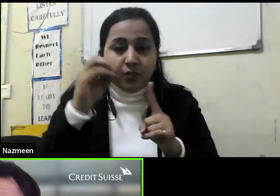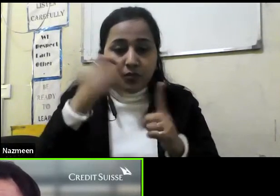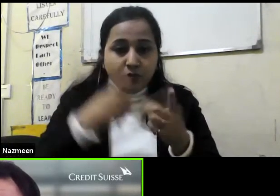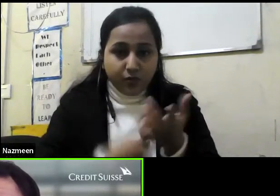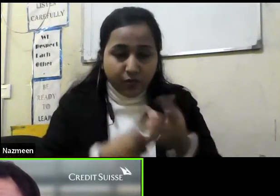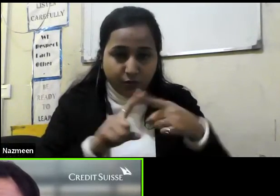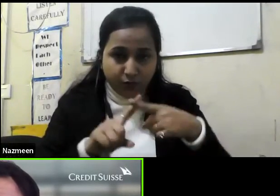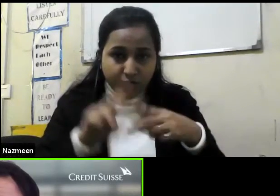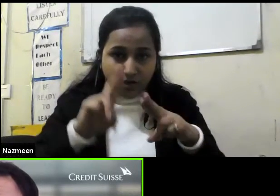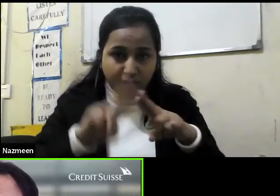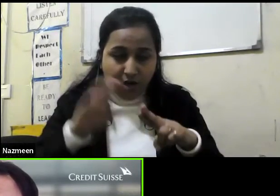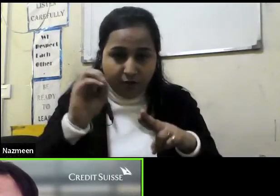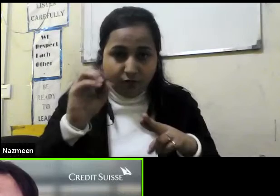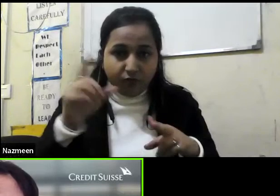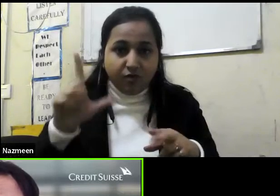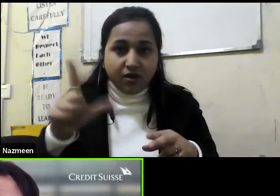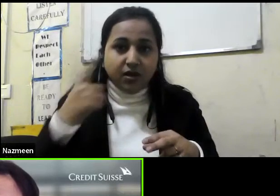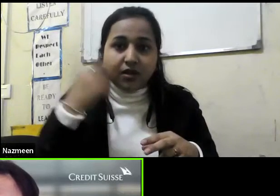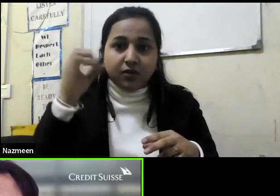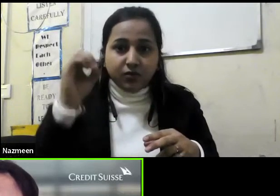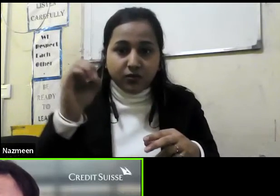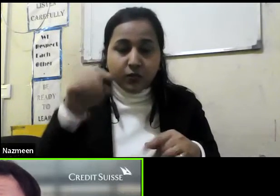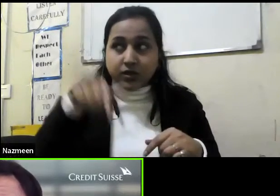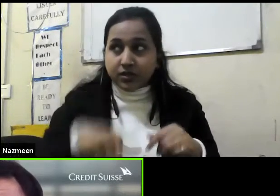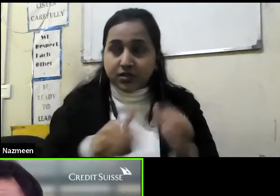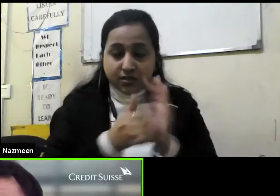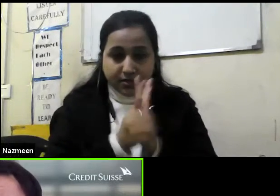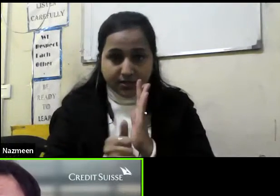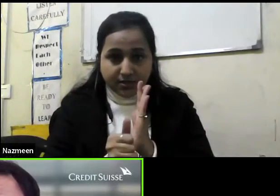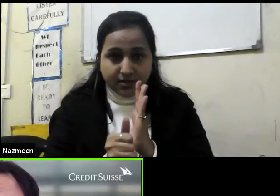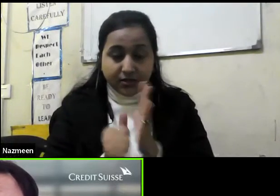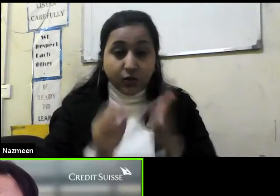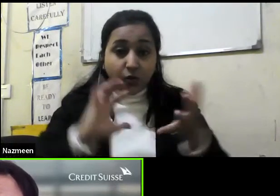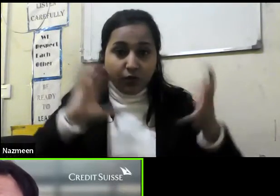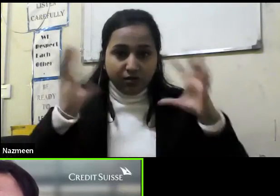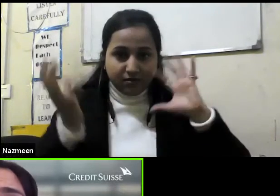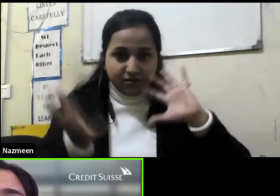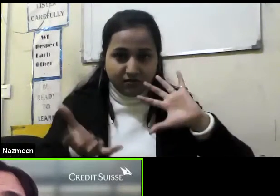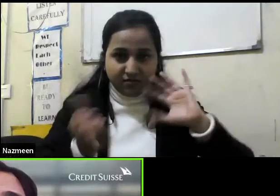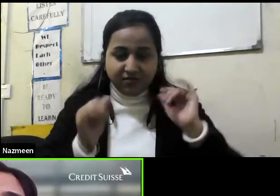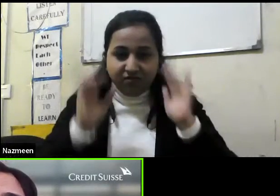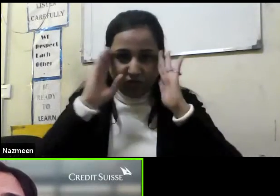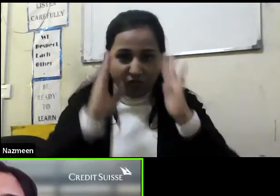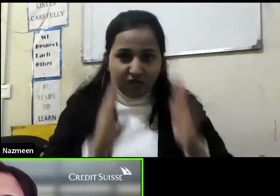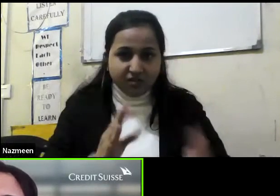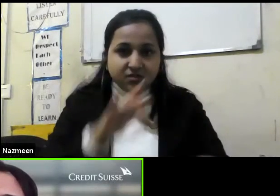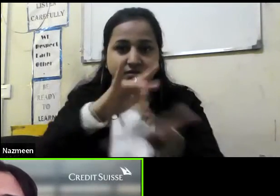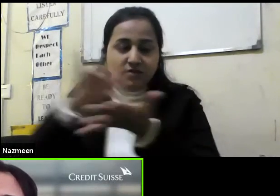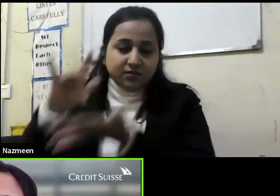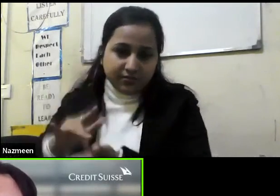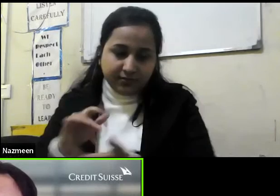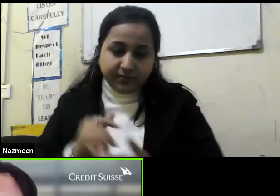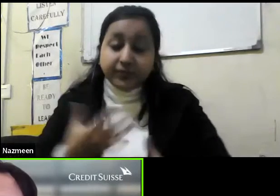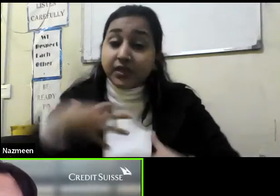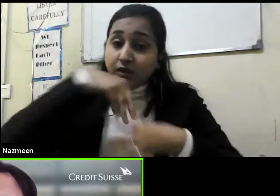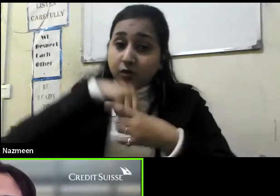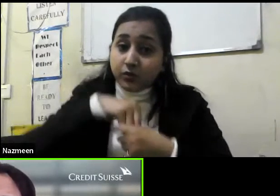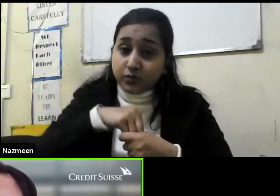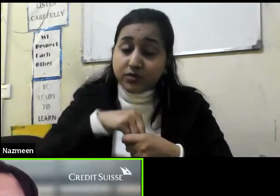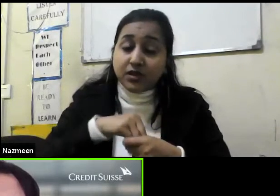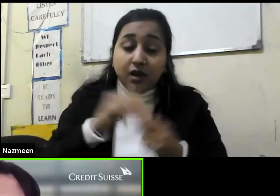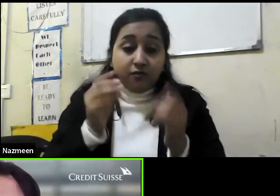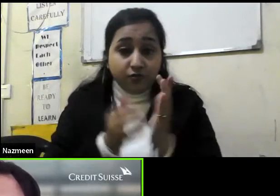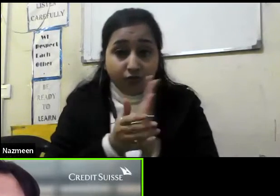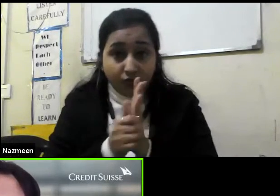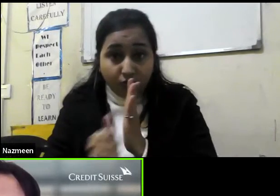skilling is absolutely extremely important. This is also our global strategic focus area, which includes vocational skills